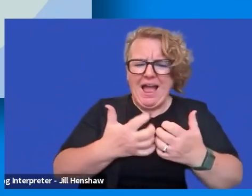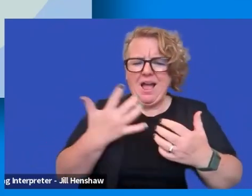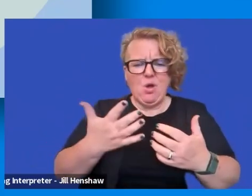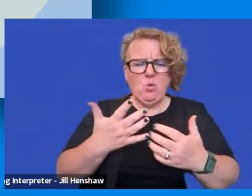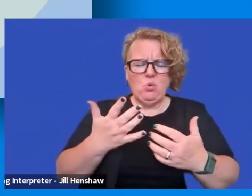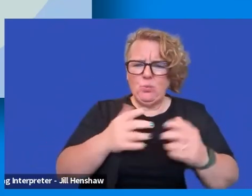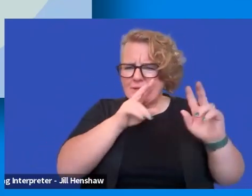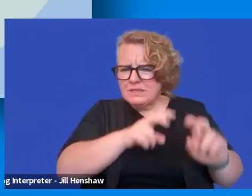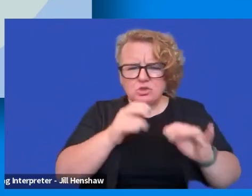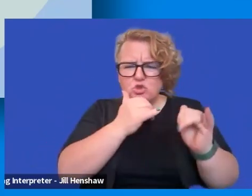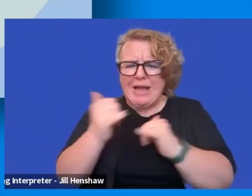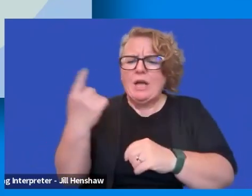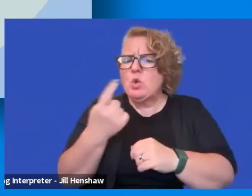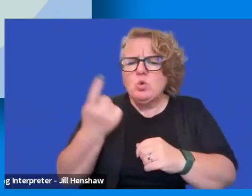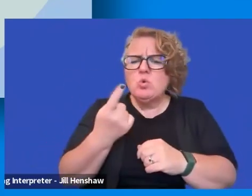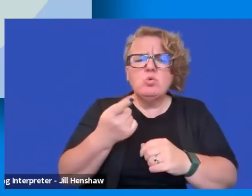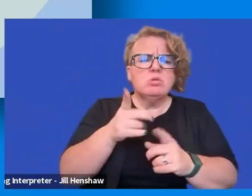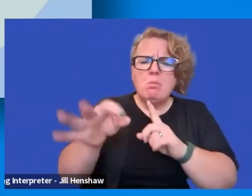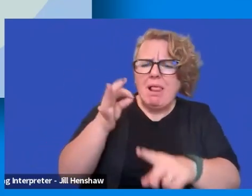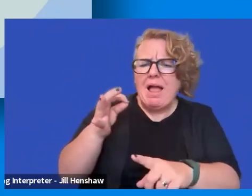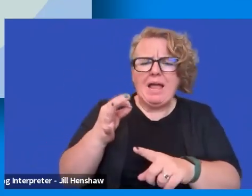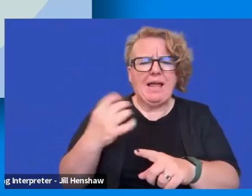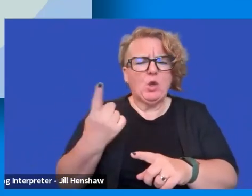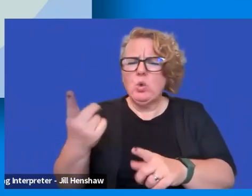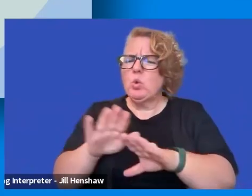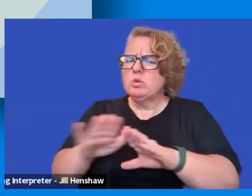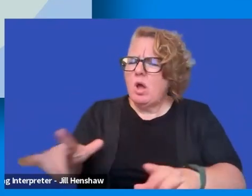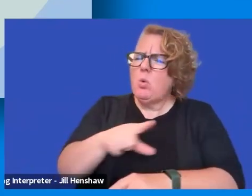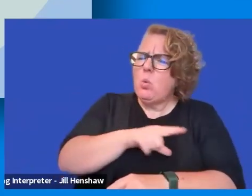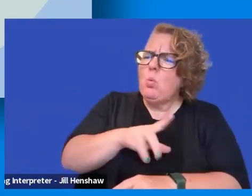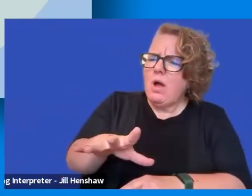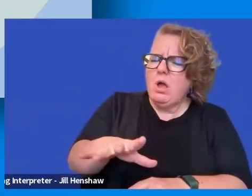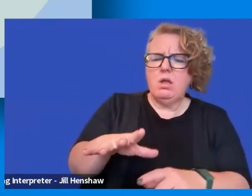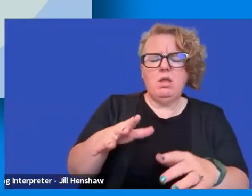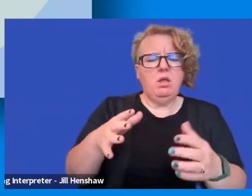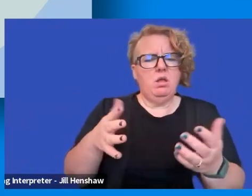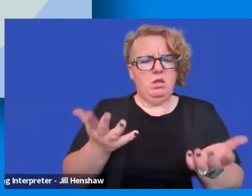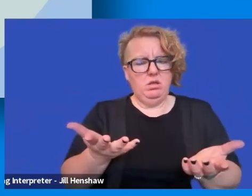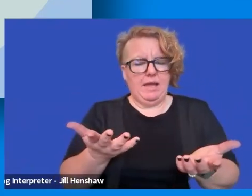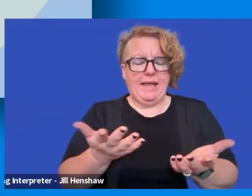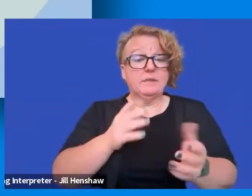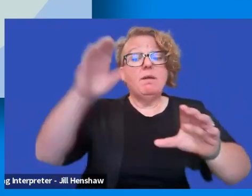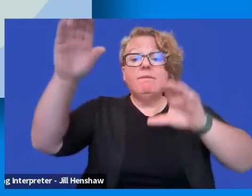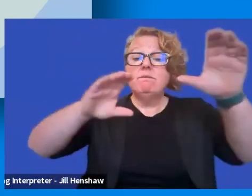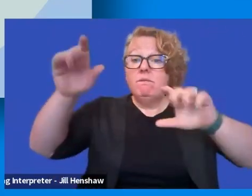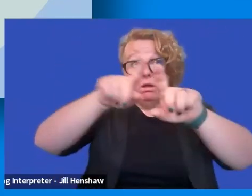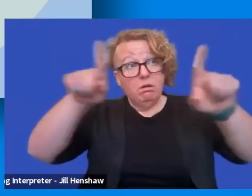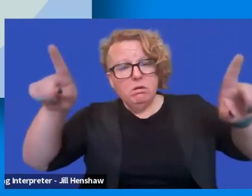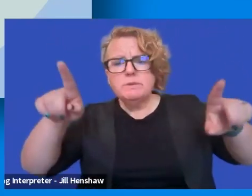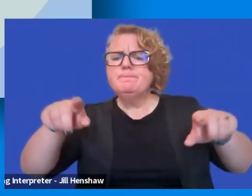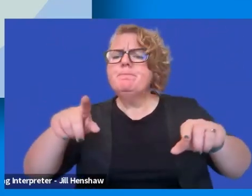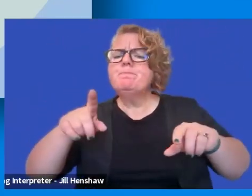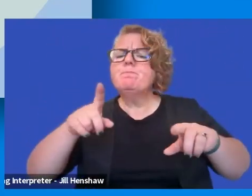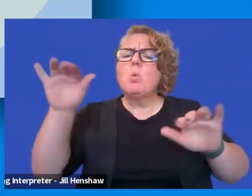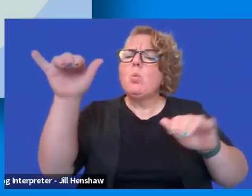isn't. And also for funders to see where do our applications that tend to be successful